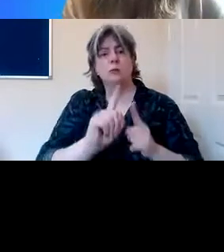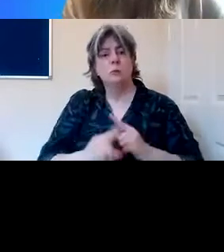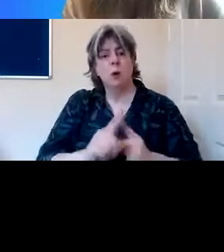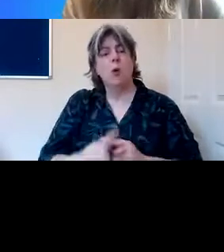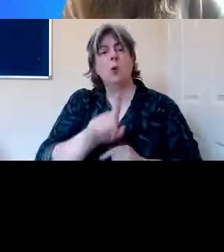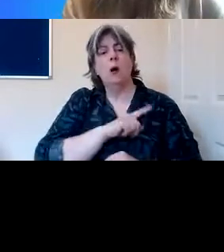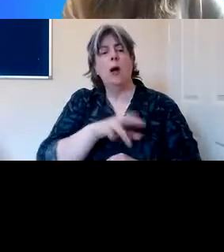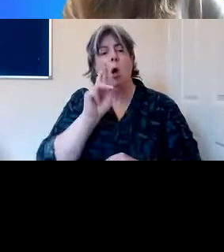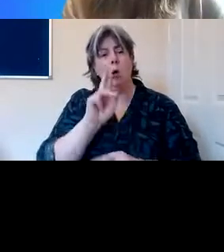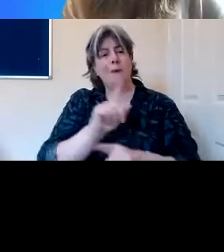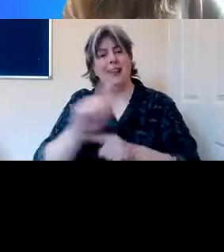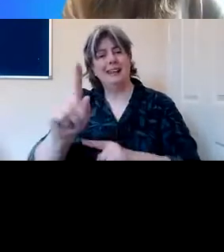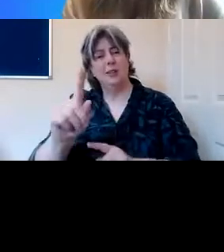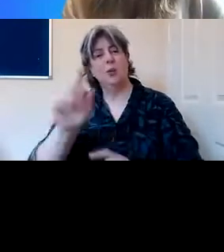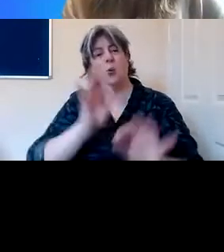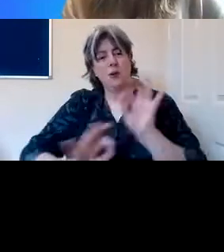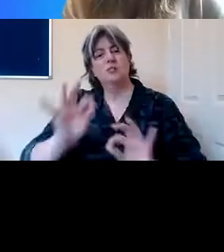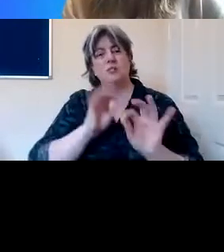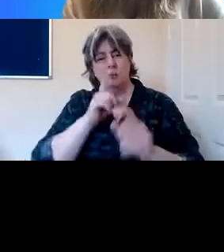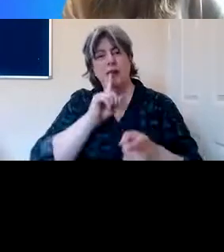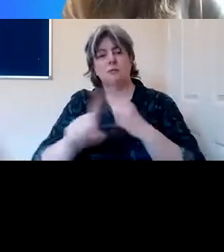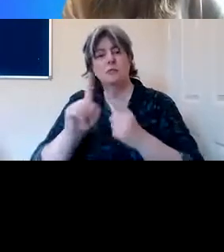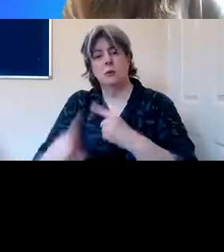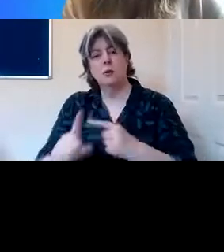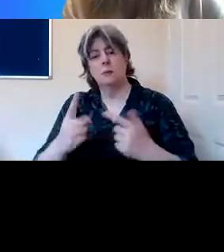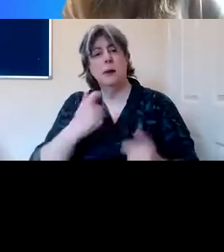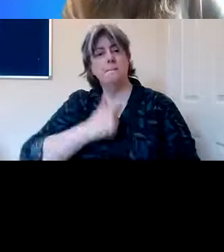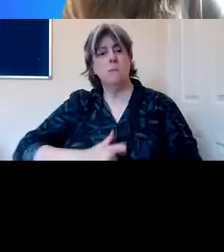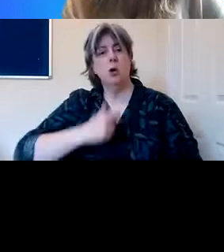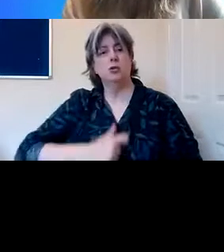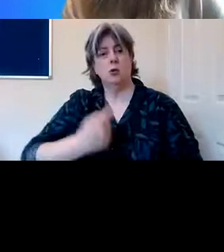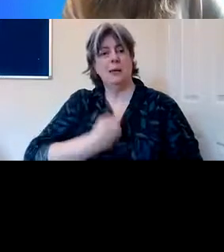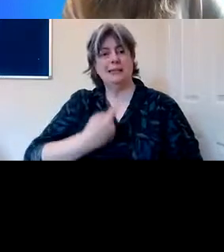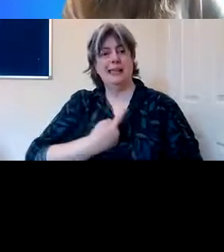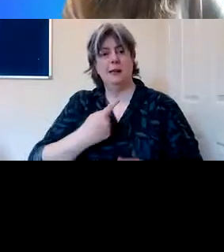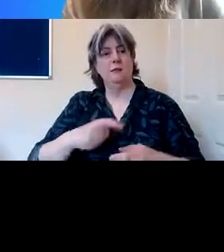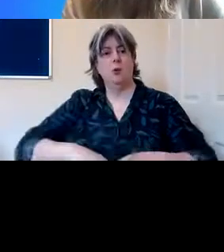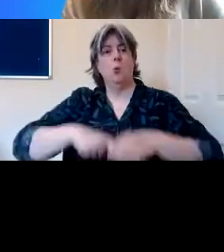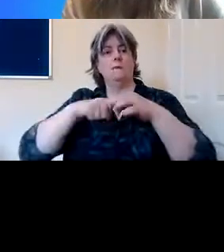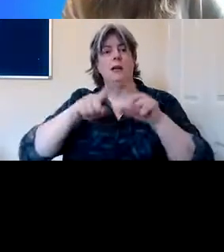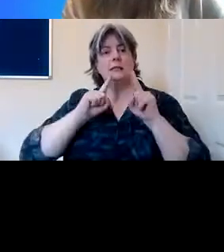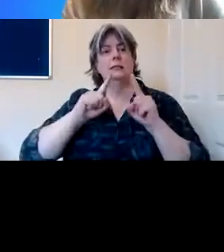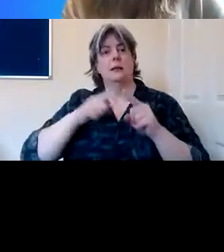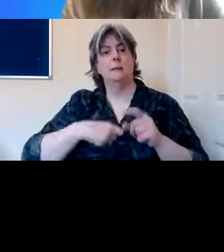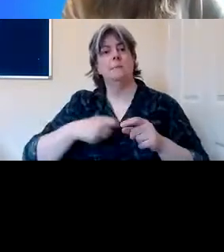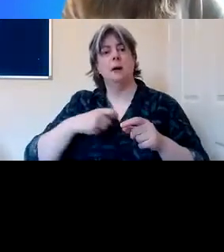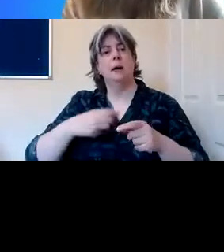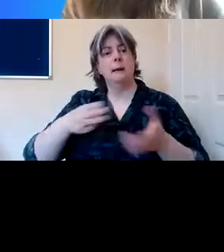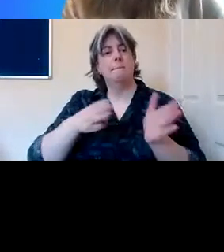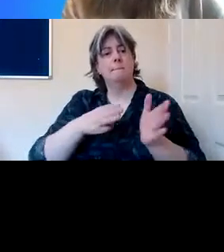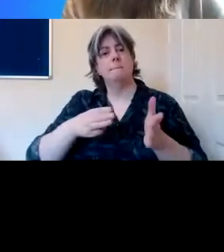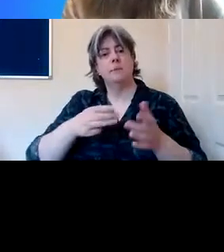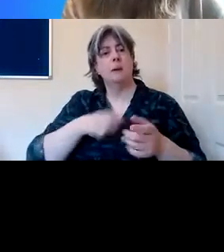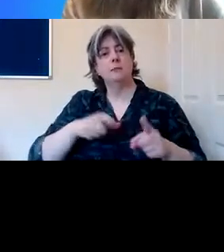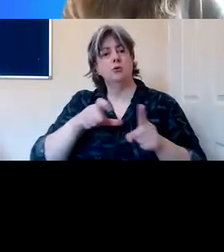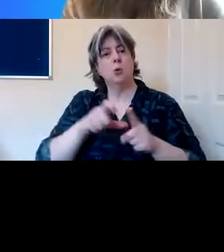questions. But I think, in a kind of personal note, I just want to say that I speak to you as a qualified teacher, the daughter of a head teacher, and three of my seven